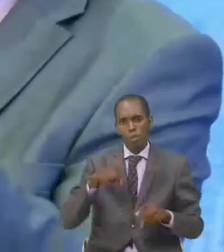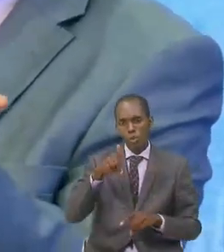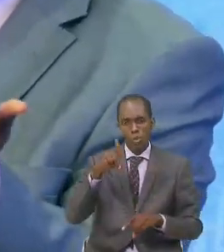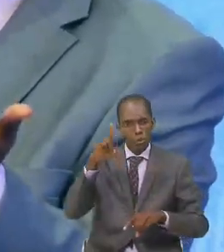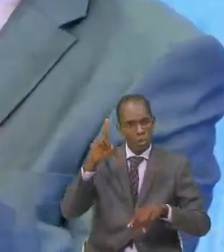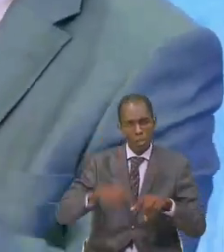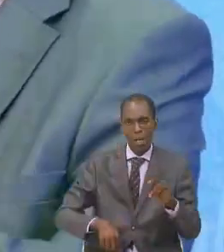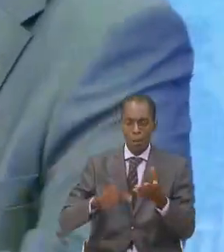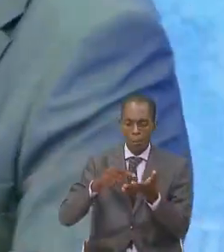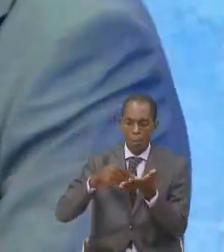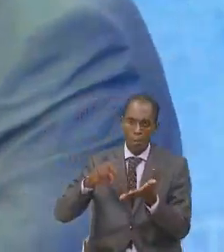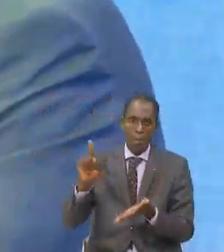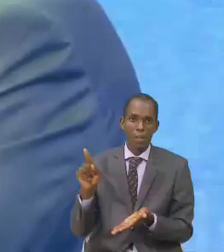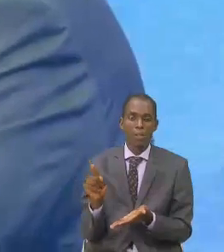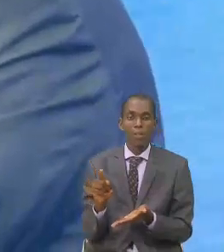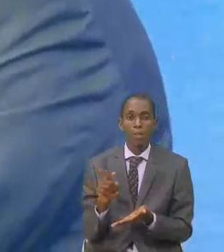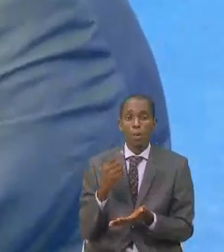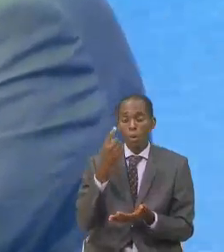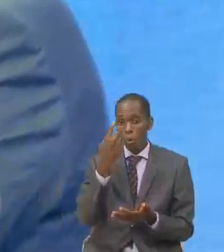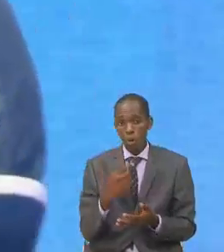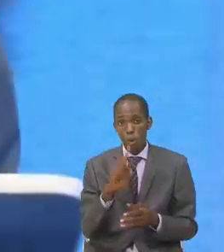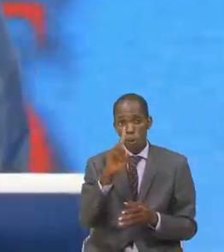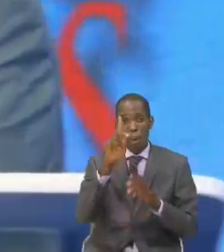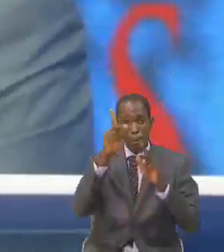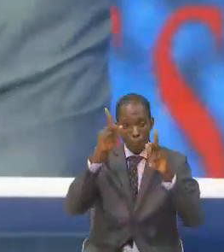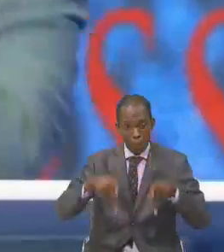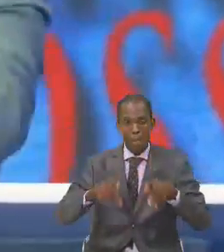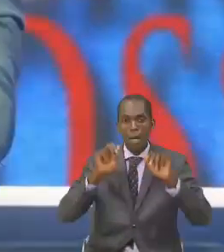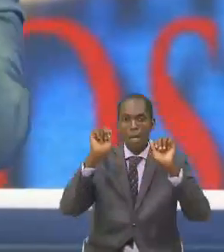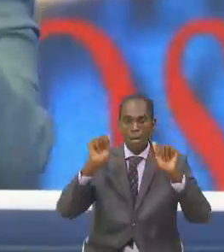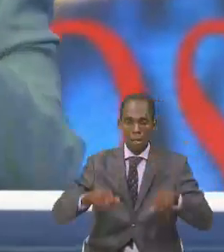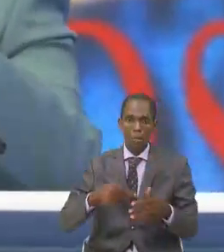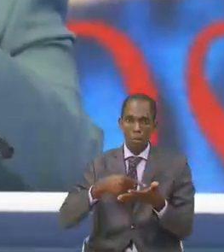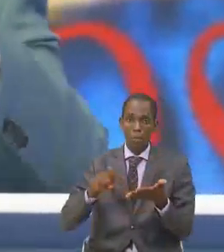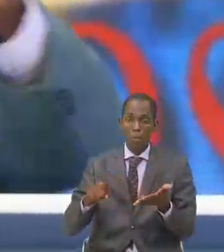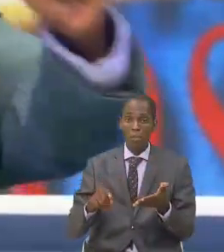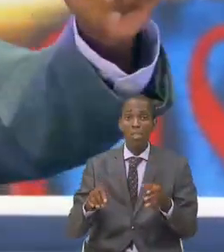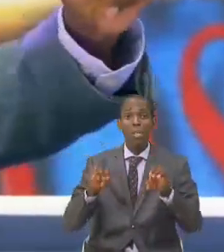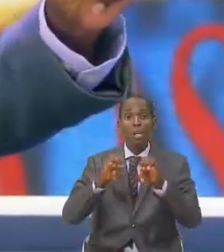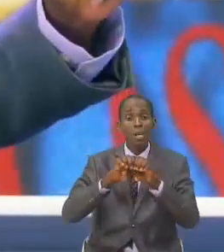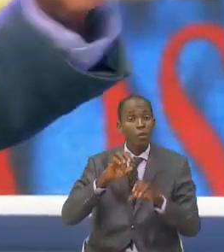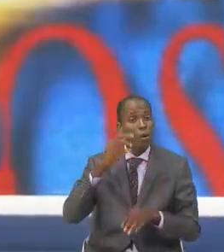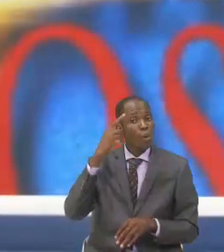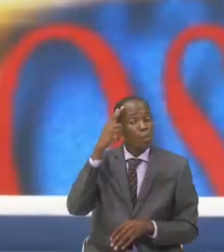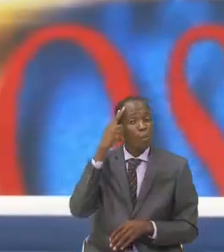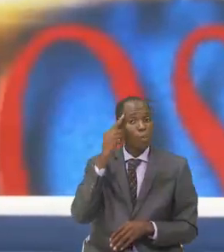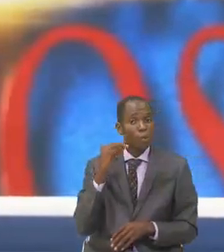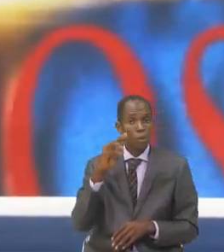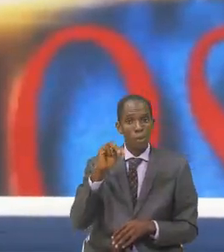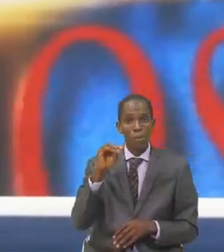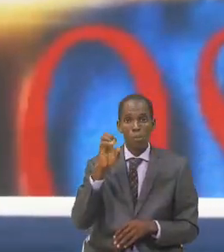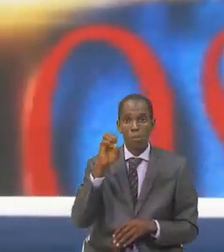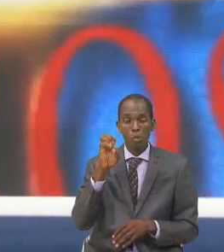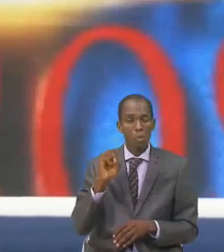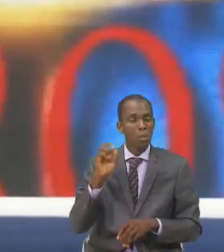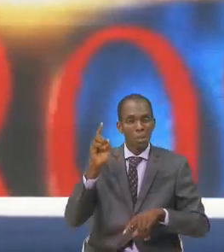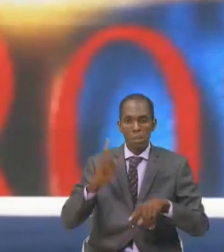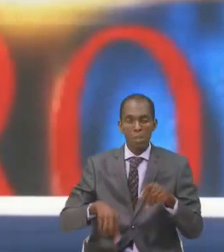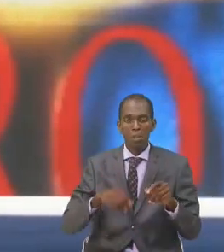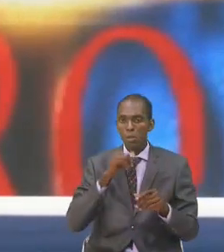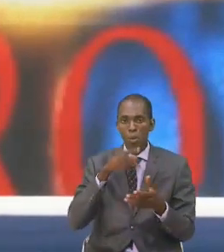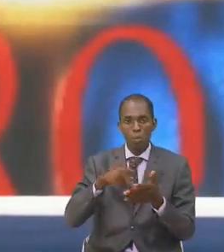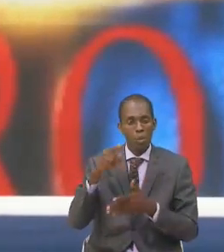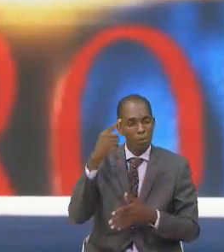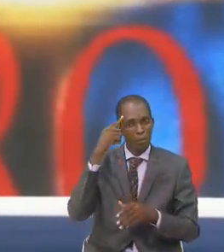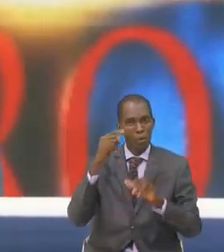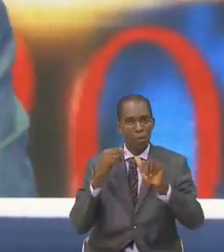and the salvation of the Lord, you cannot pay. Only one person could pay. You see, even